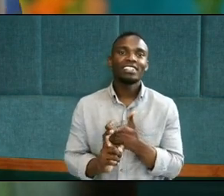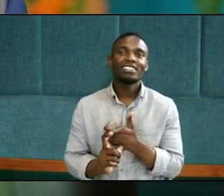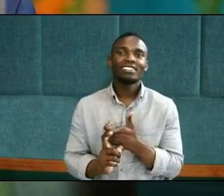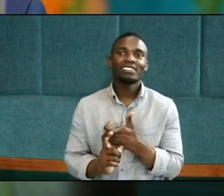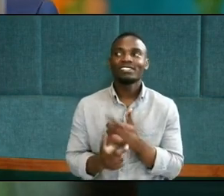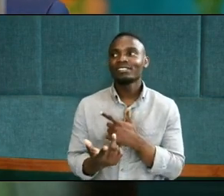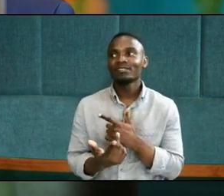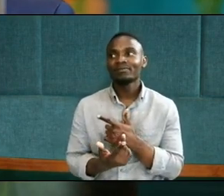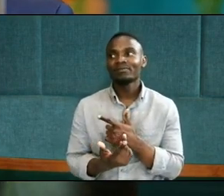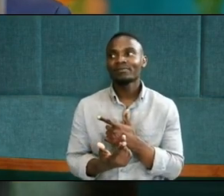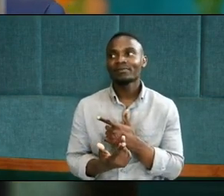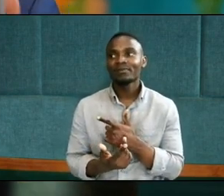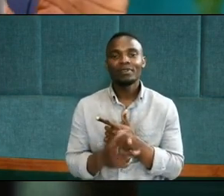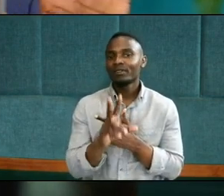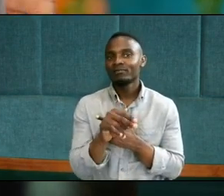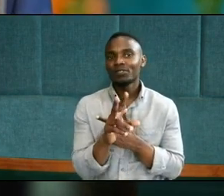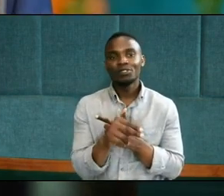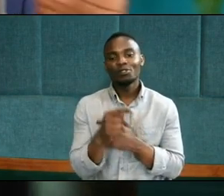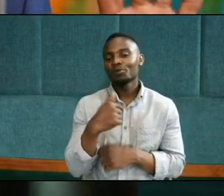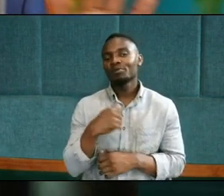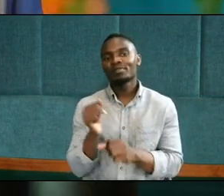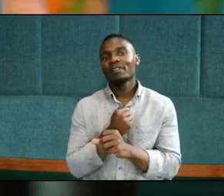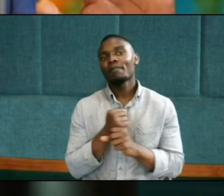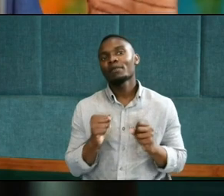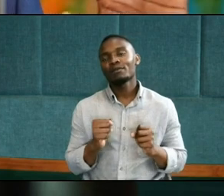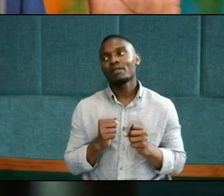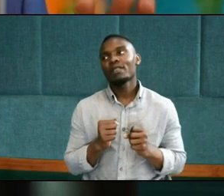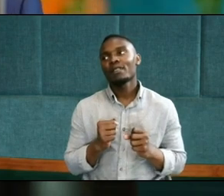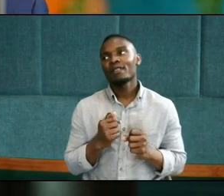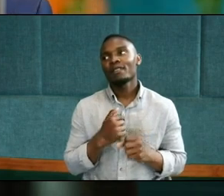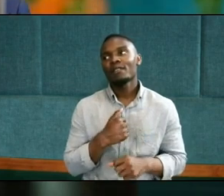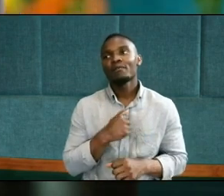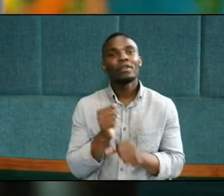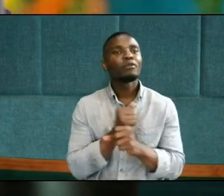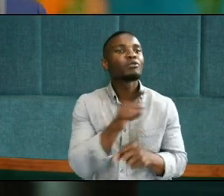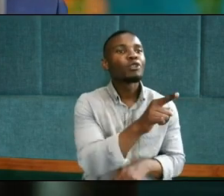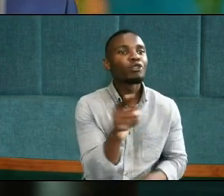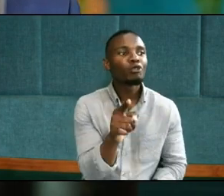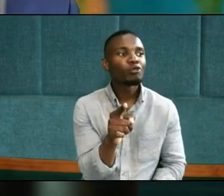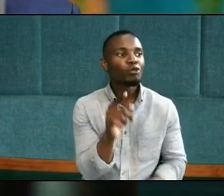know, those kind of things. No, not me. Not me. Not me. What about you?